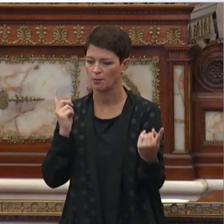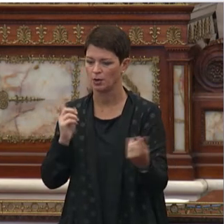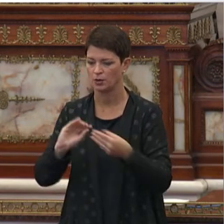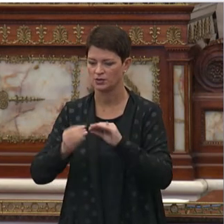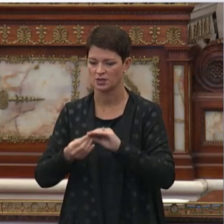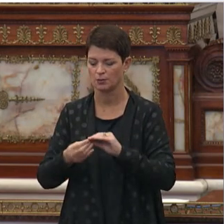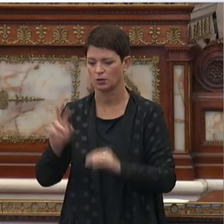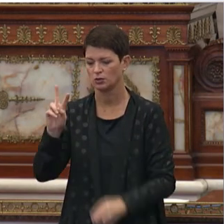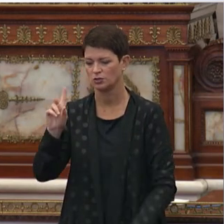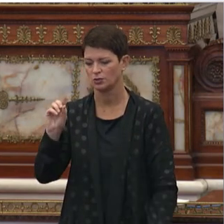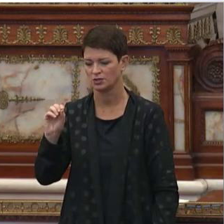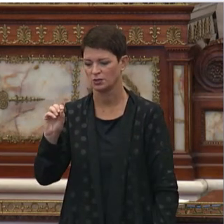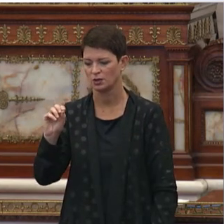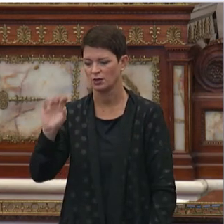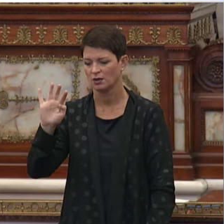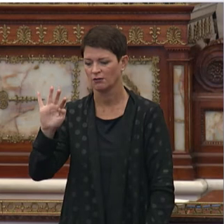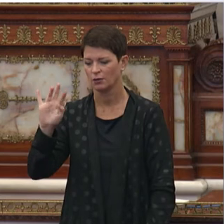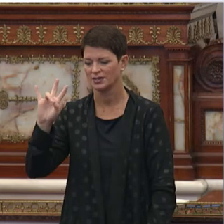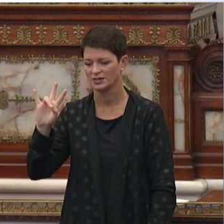number